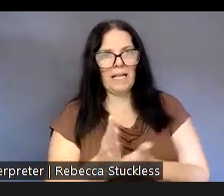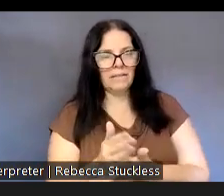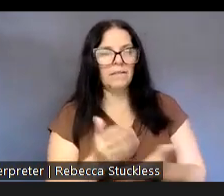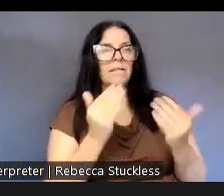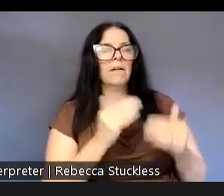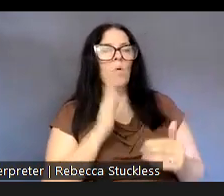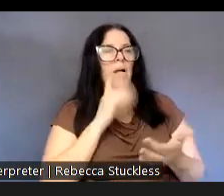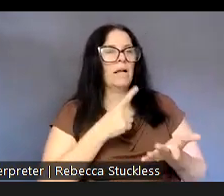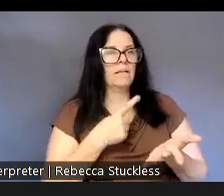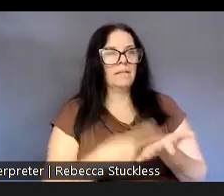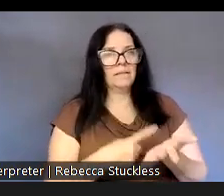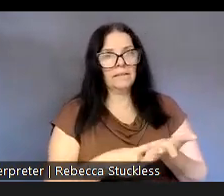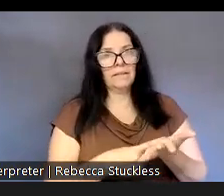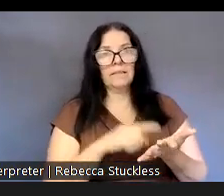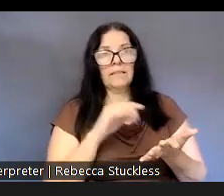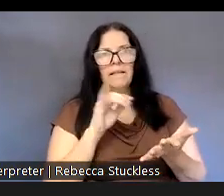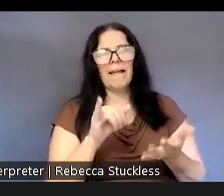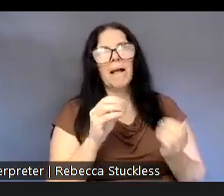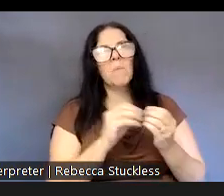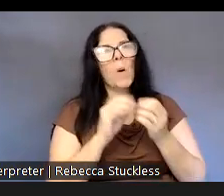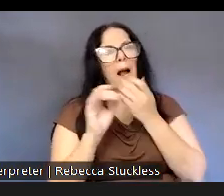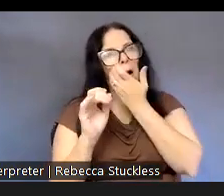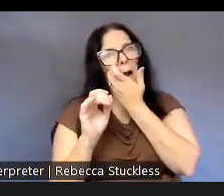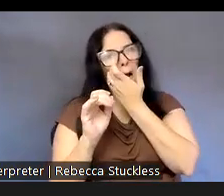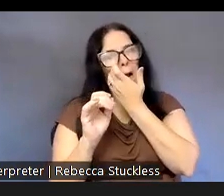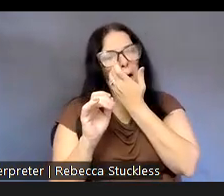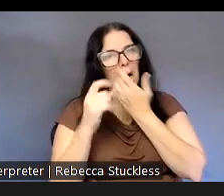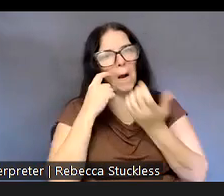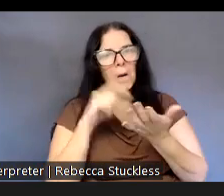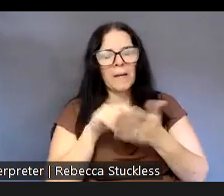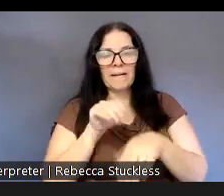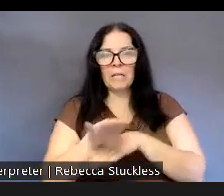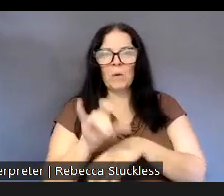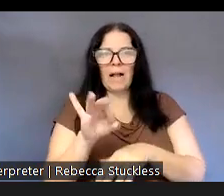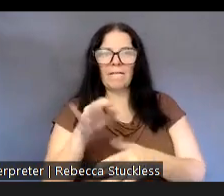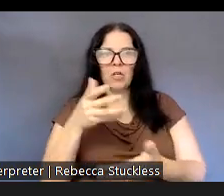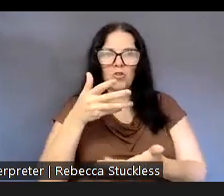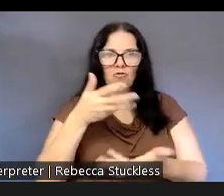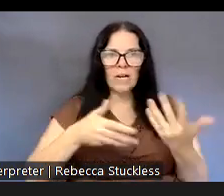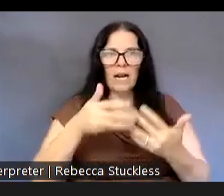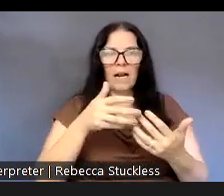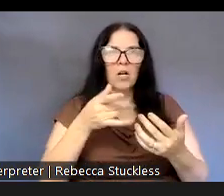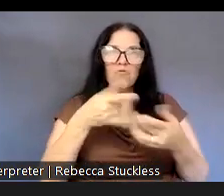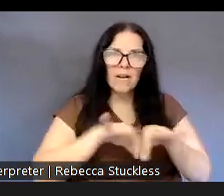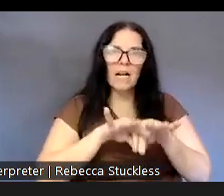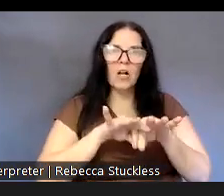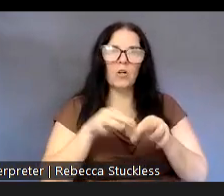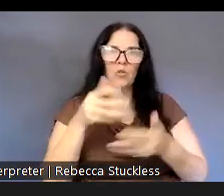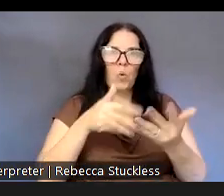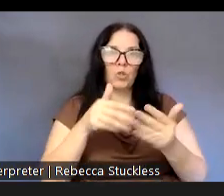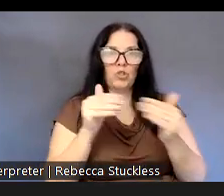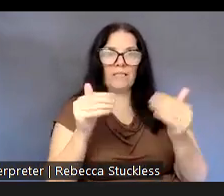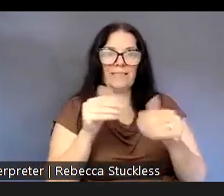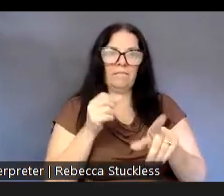talk more about this increased influence of critical social justice on therapies. This